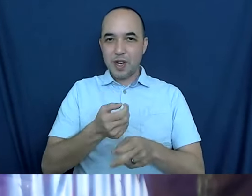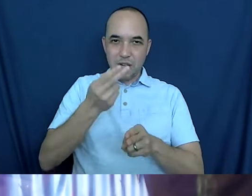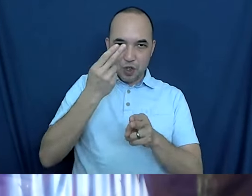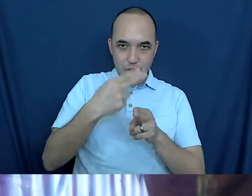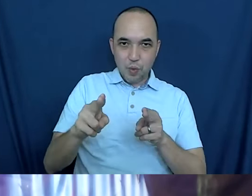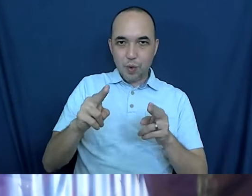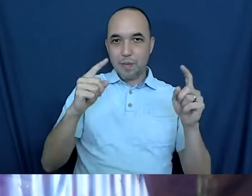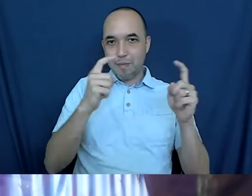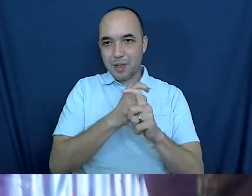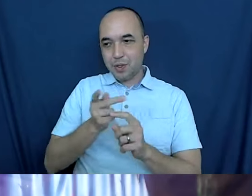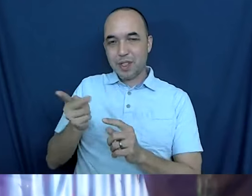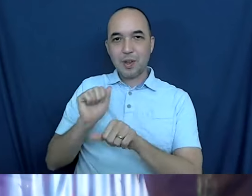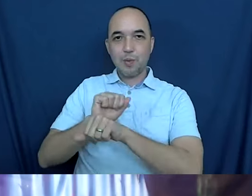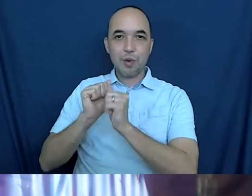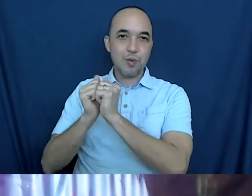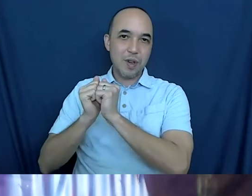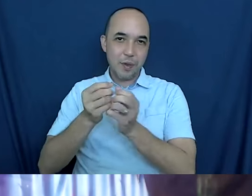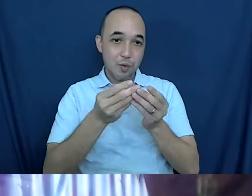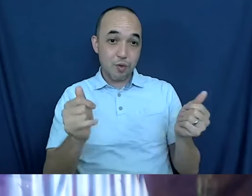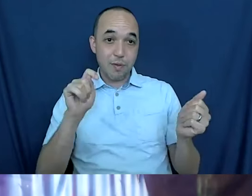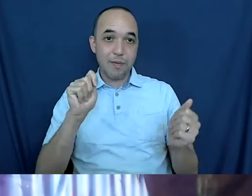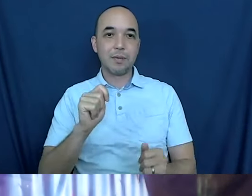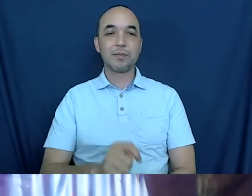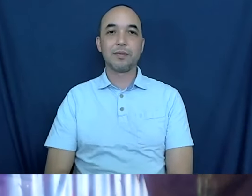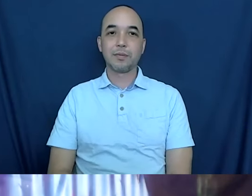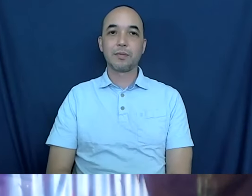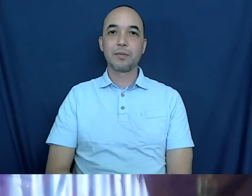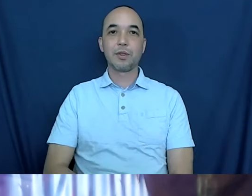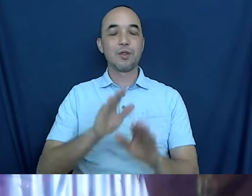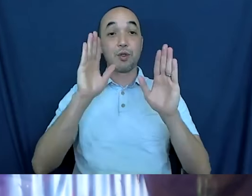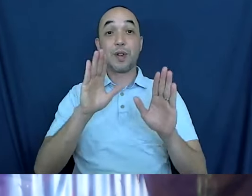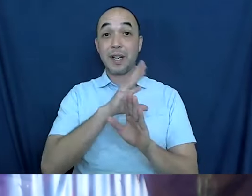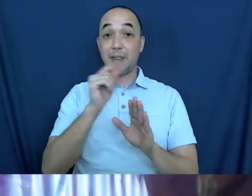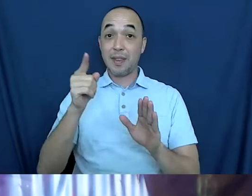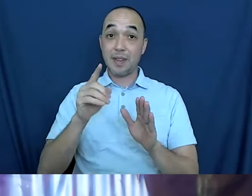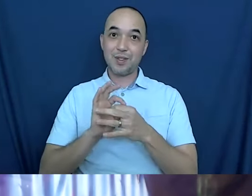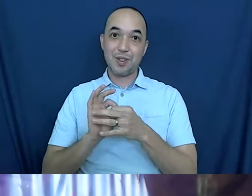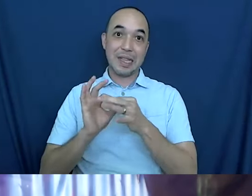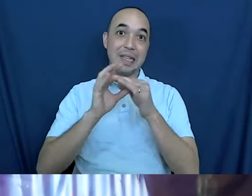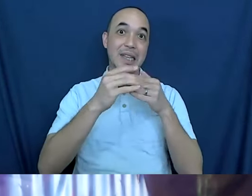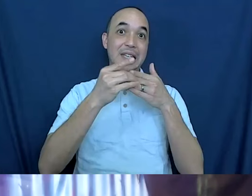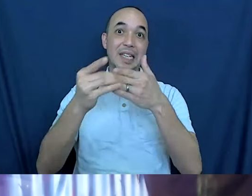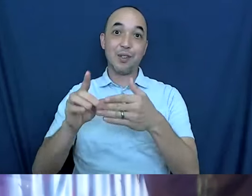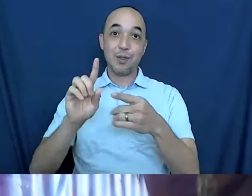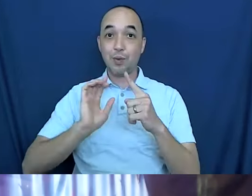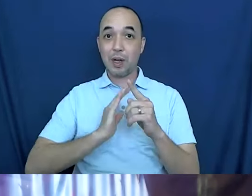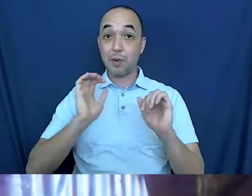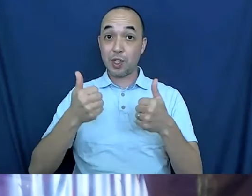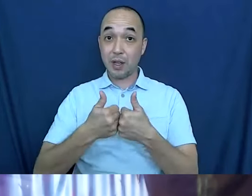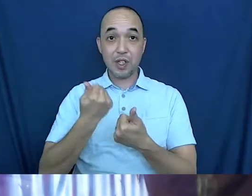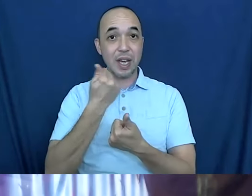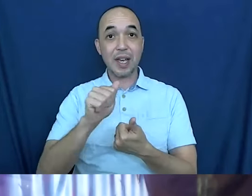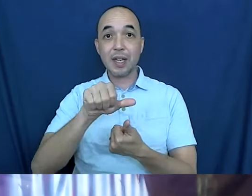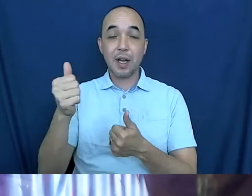work together to solve. Amazing. And this dovetails right into the challenge. Is there anything else y'all want to talk about in terms of story before we go to